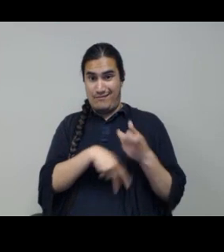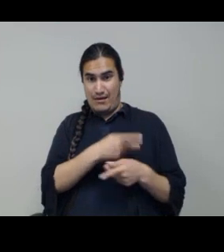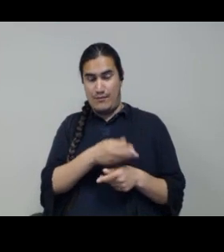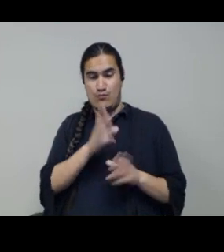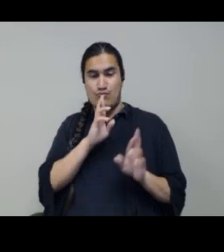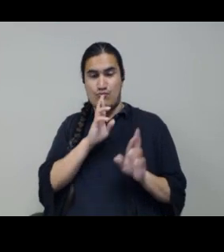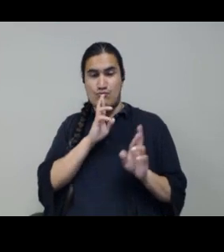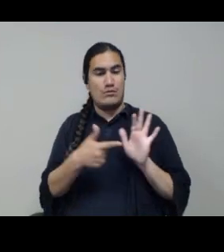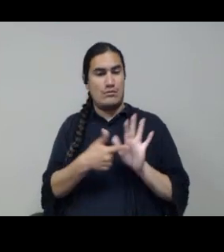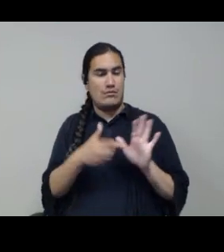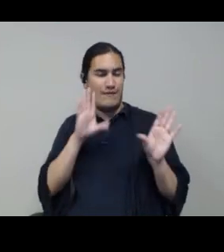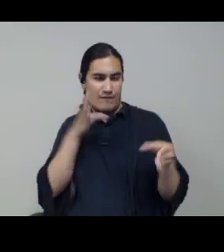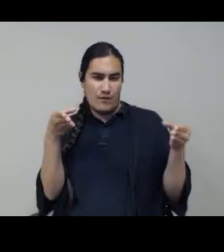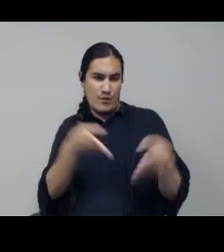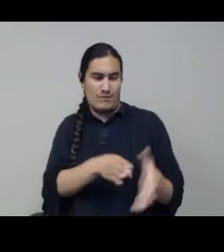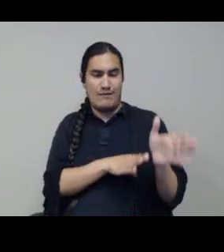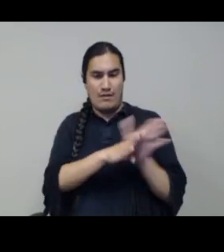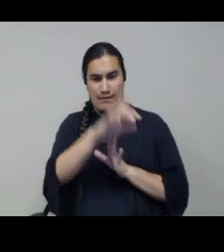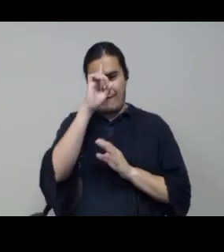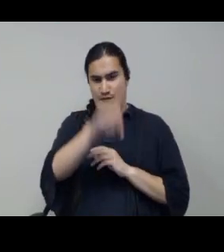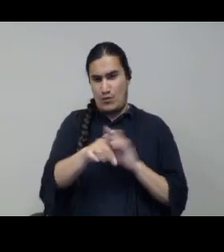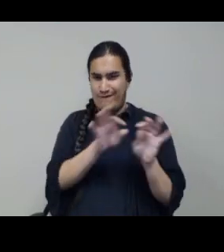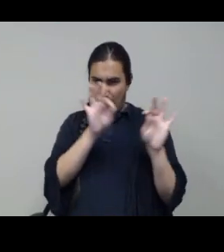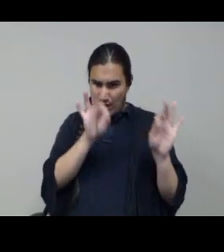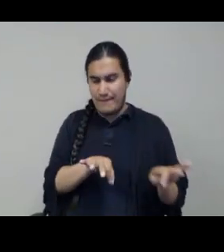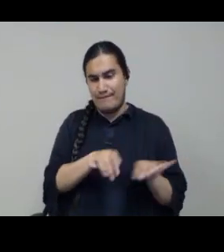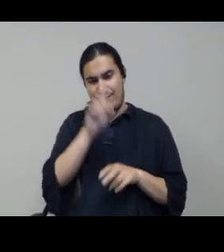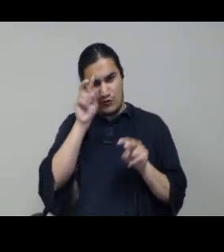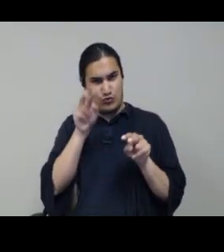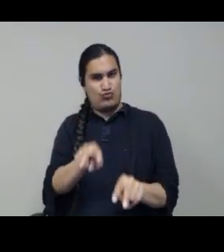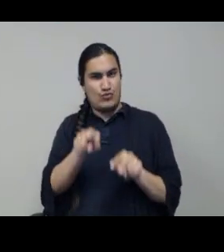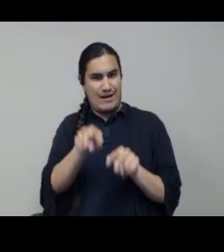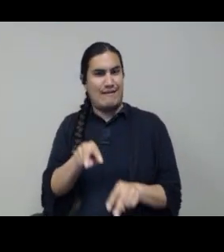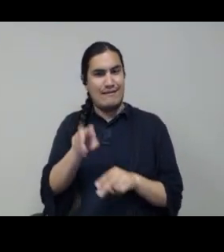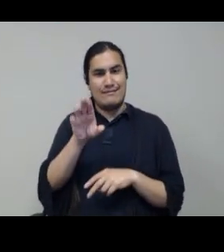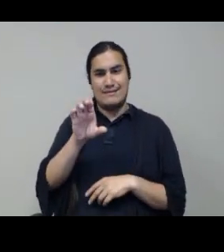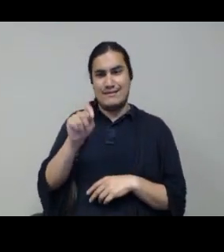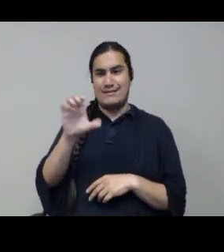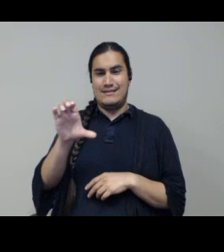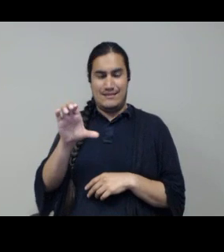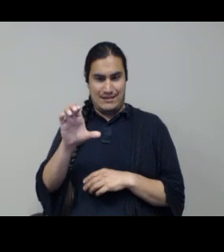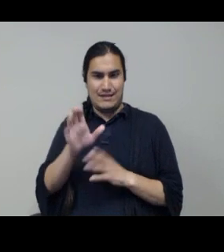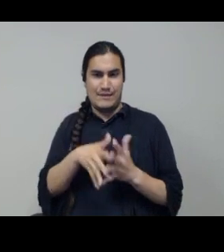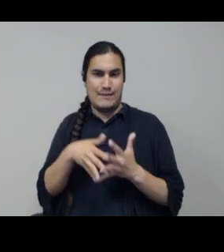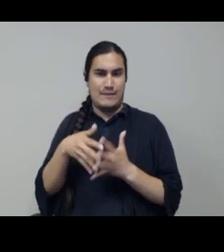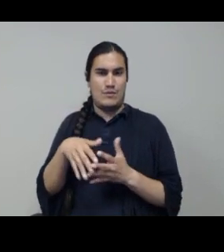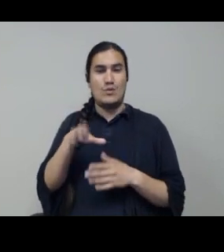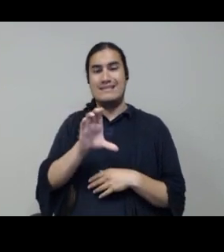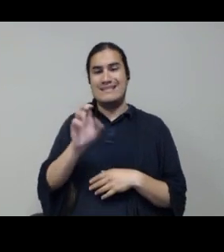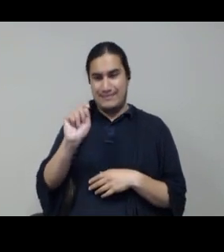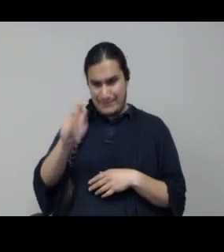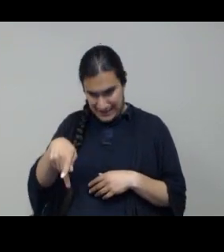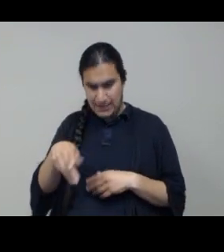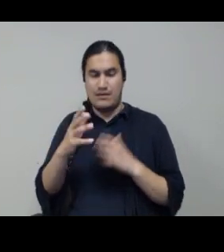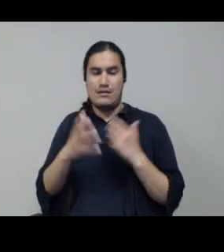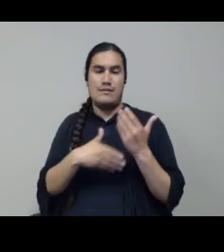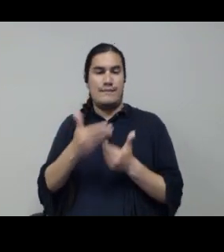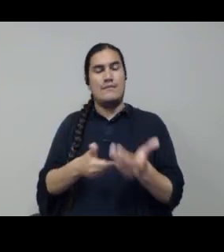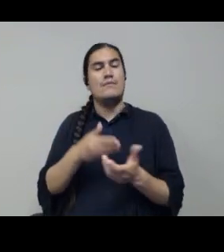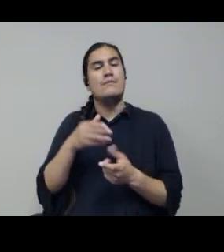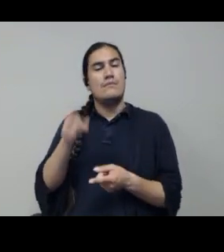report focuses on the development of a framework for tracking the CTP implementation, and future iterations will be expanded and include